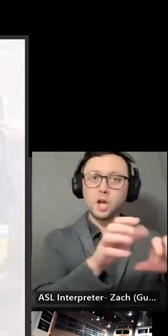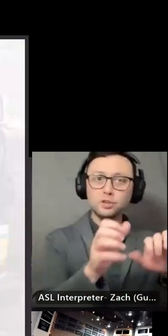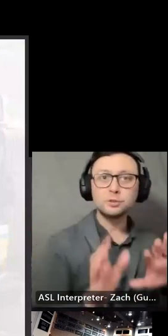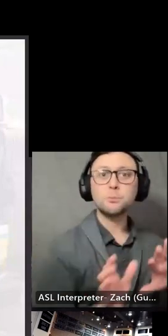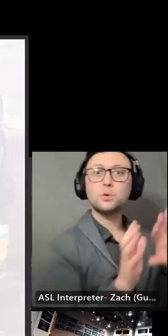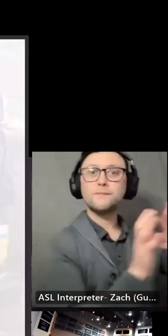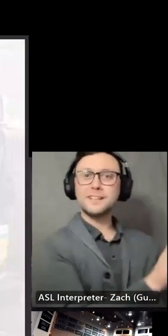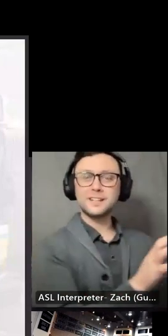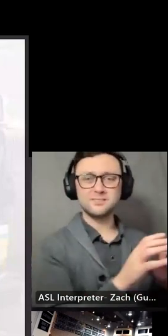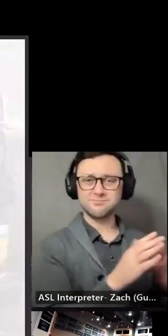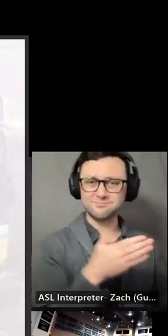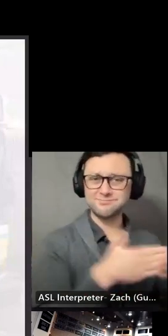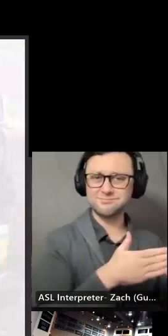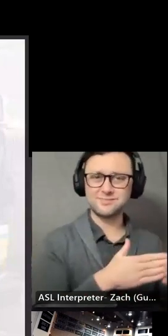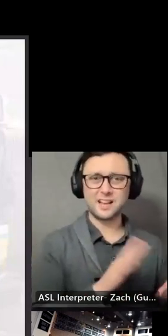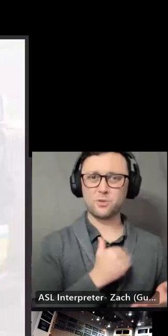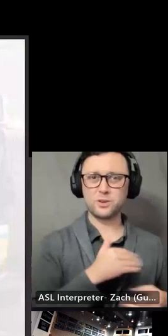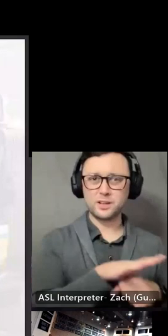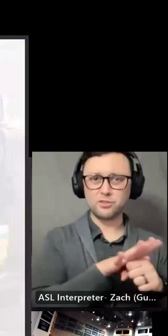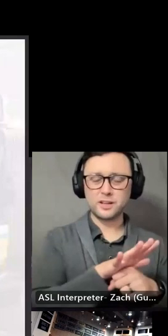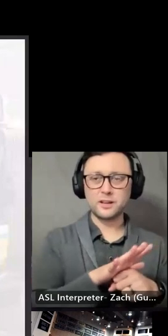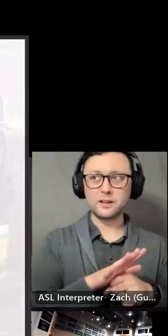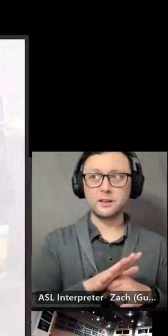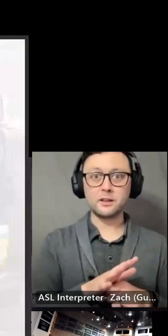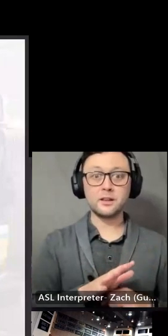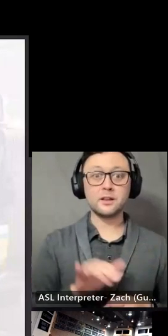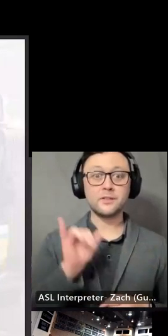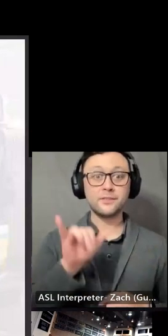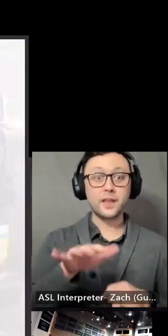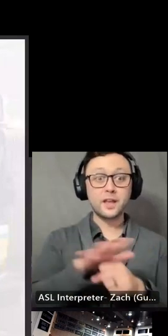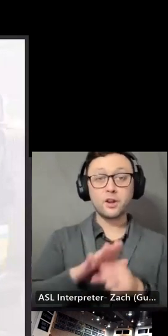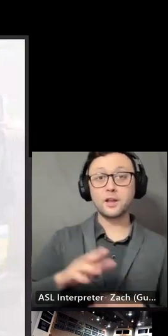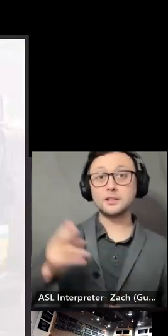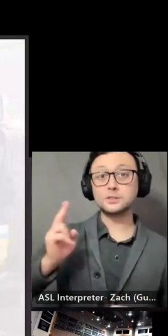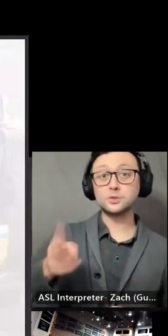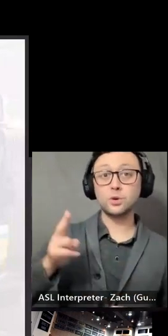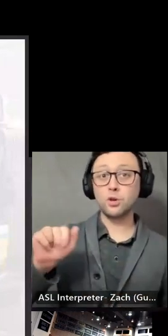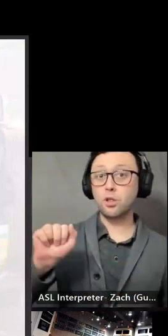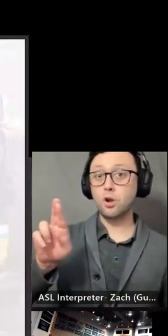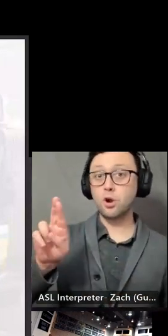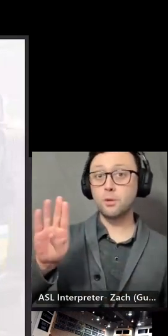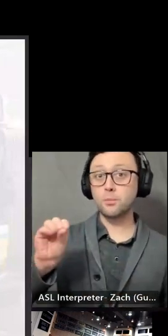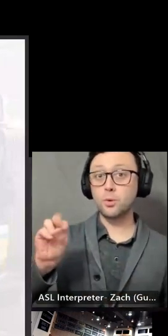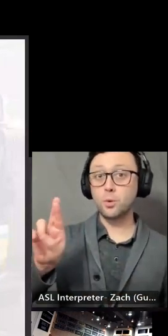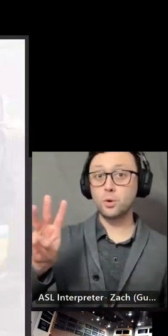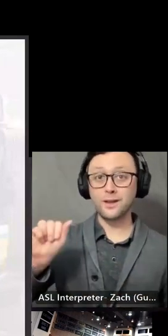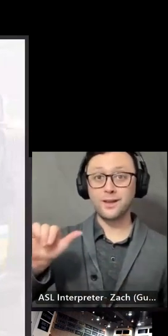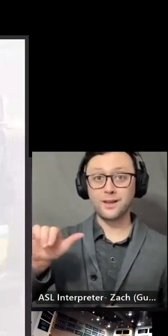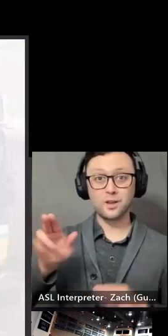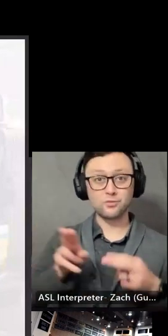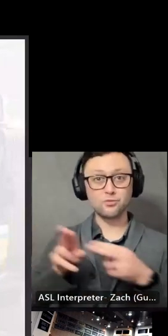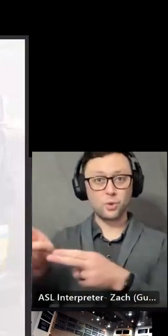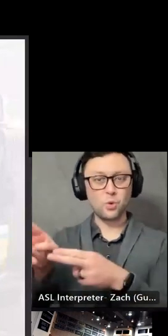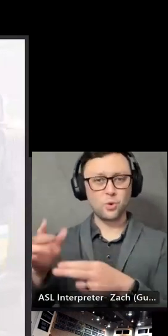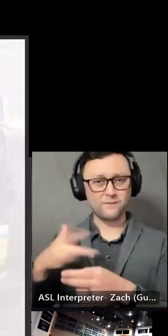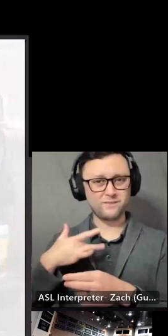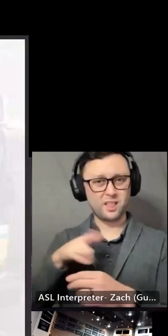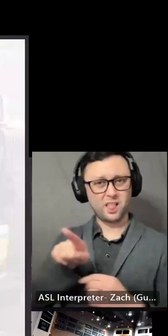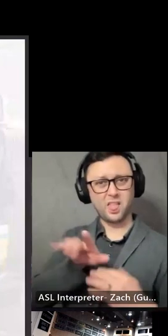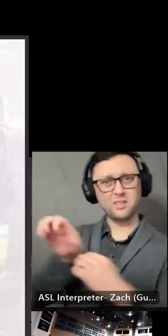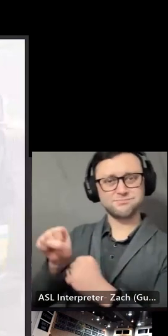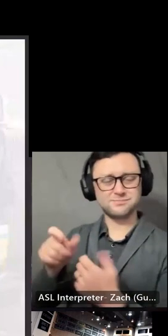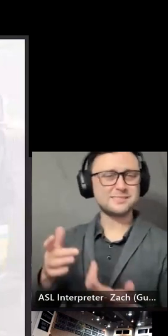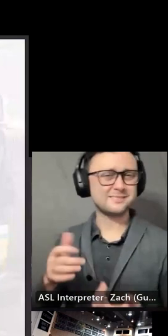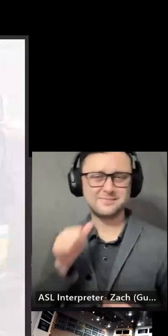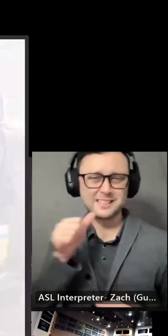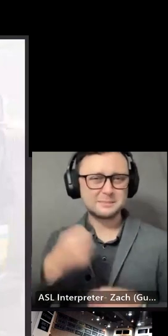which is, by the way, on a historical Arborway road, designed by Olmsted. Thank you very much. Doesn't make any